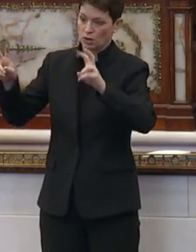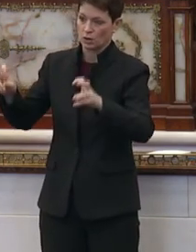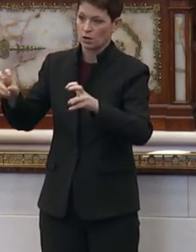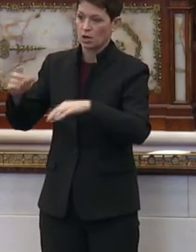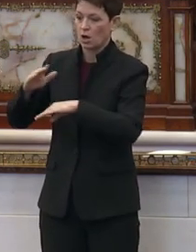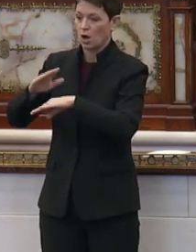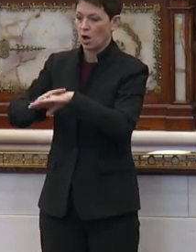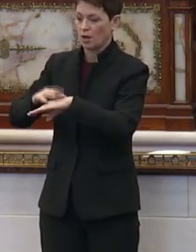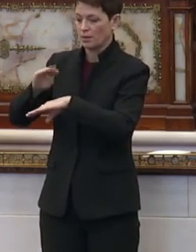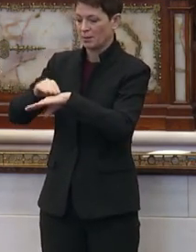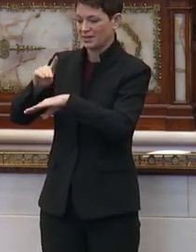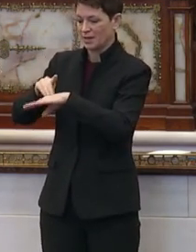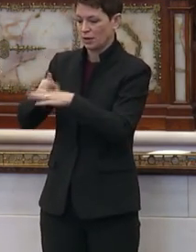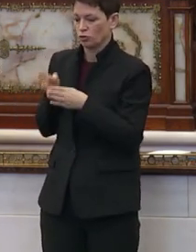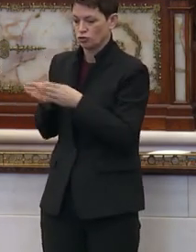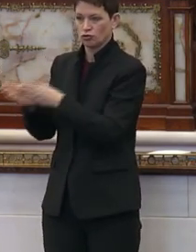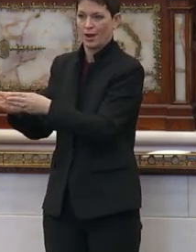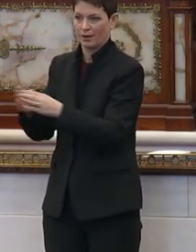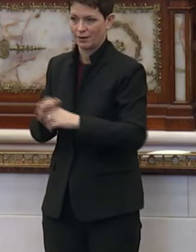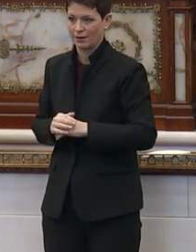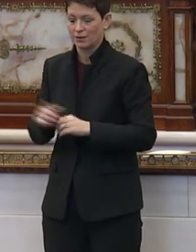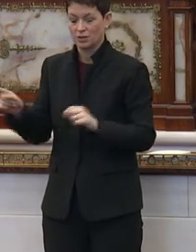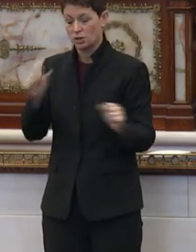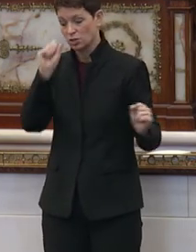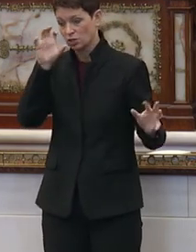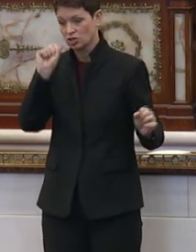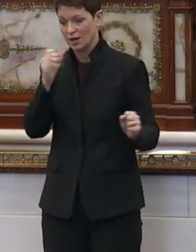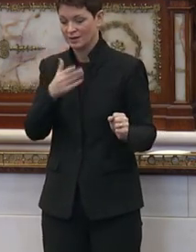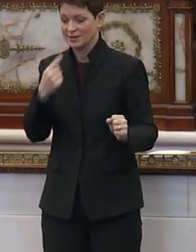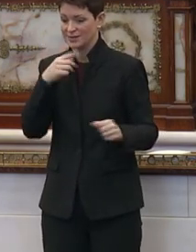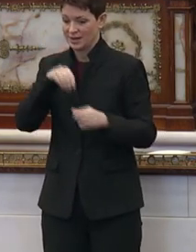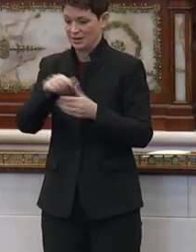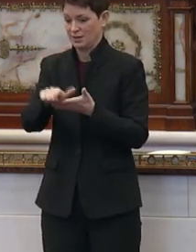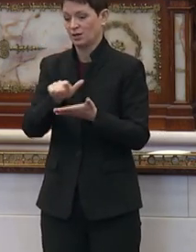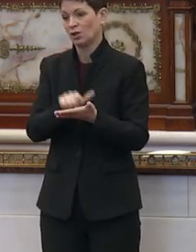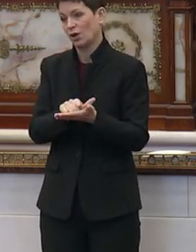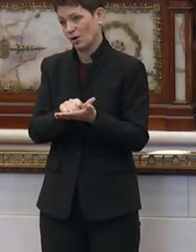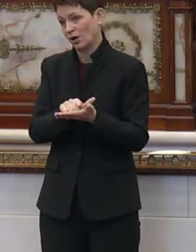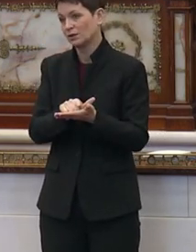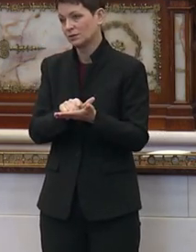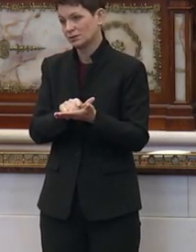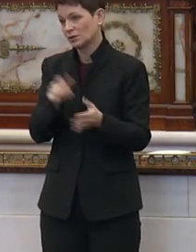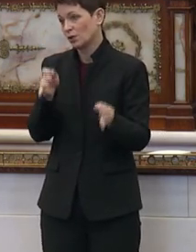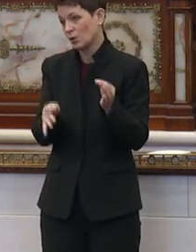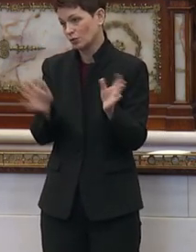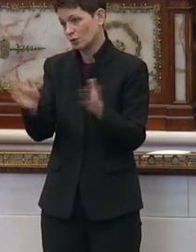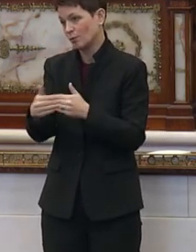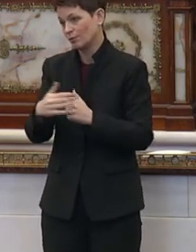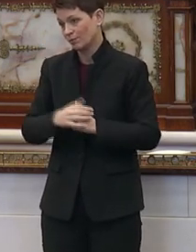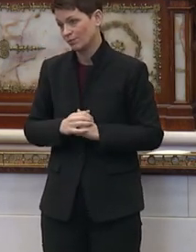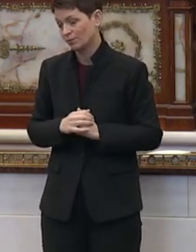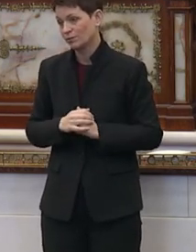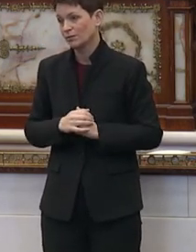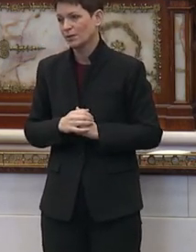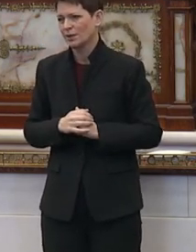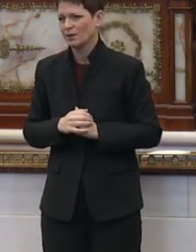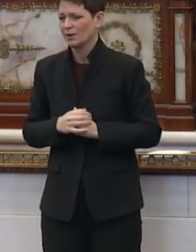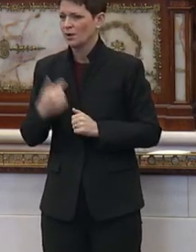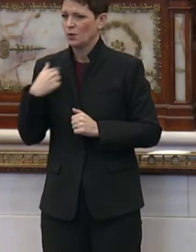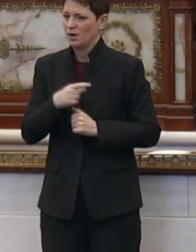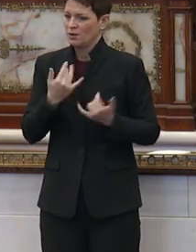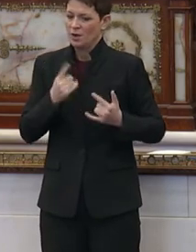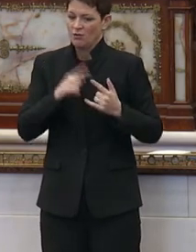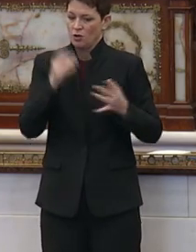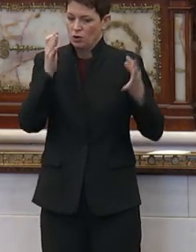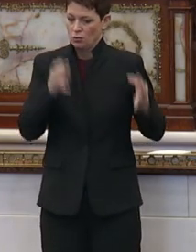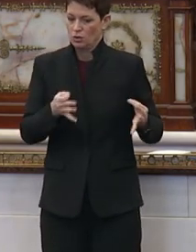on a McDonald's truck. These were shocking things said in a court of law. And it's a reminder that we don't actually have to wait for a ruling